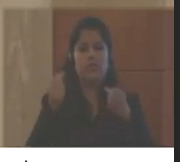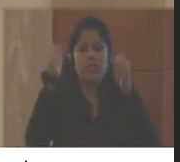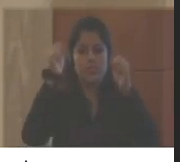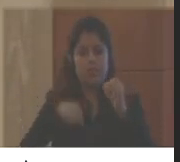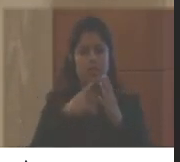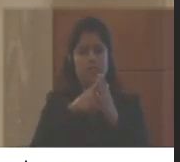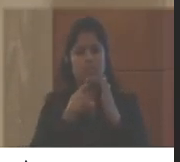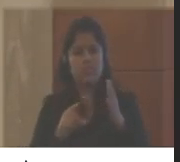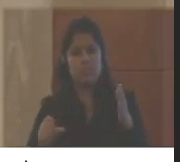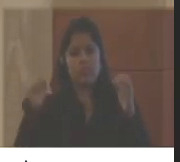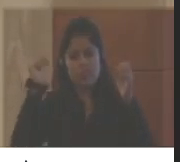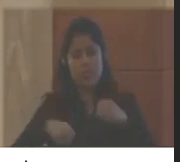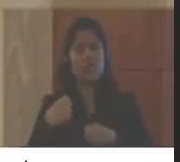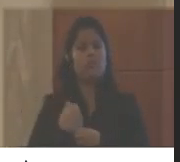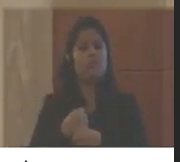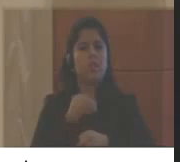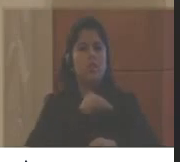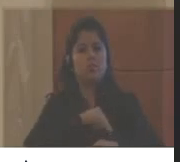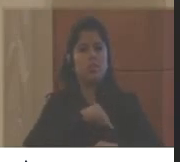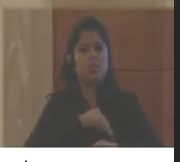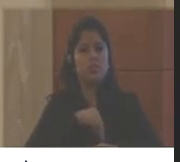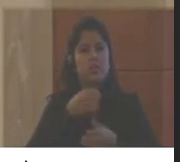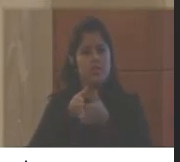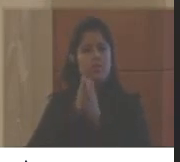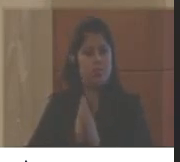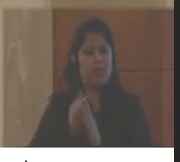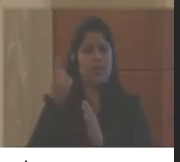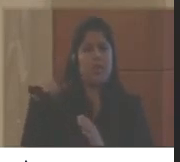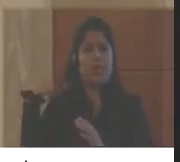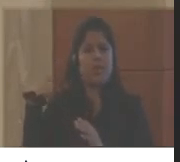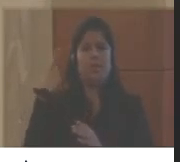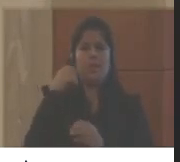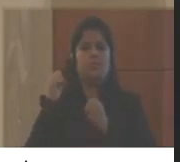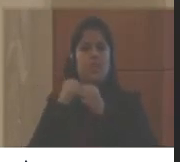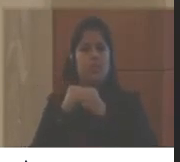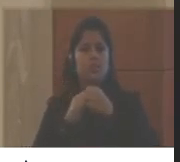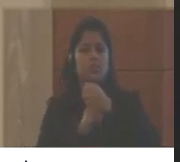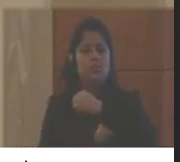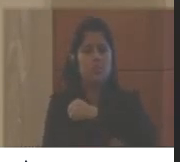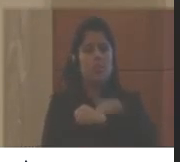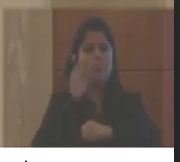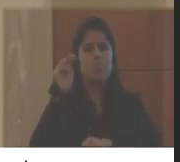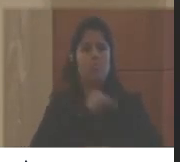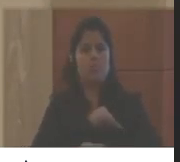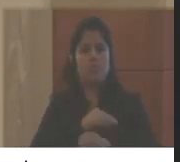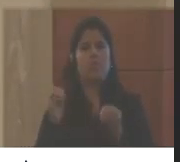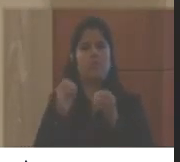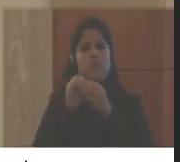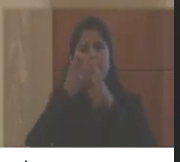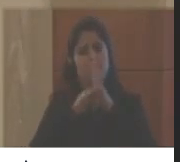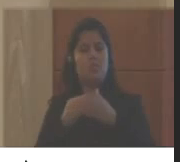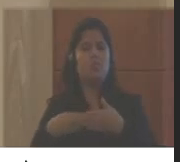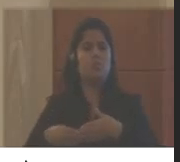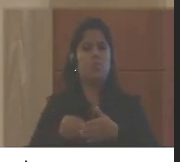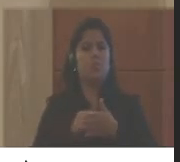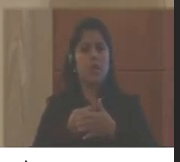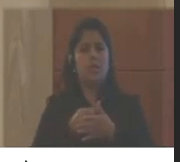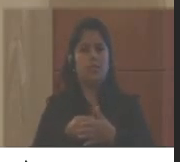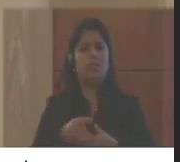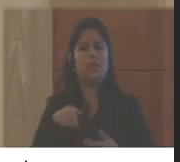norm, what is going on is a reduction, a prospective reduction, which is part of the joint analysis that we have made, so that